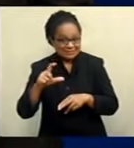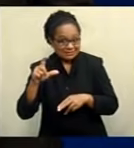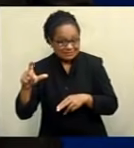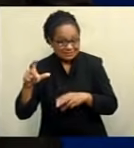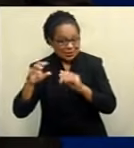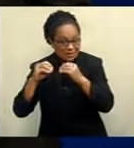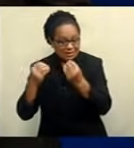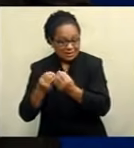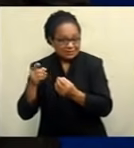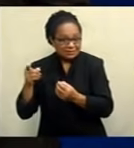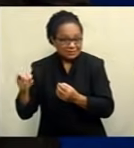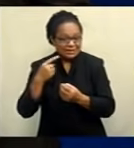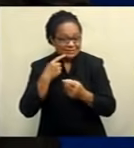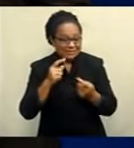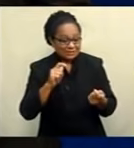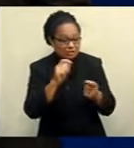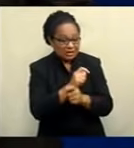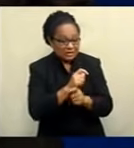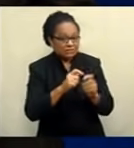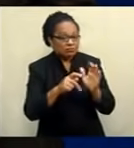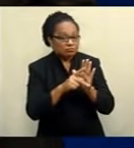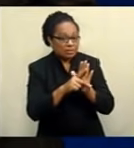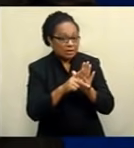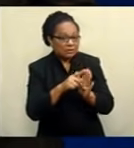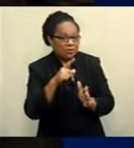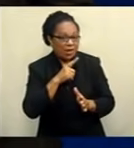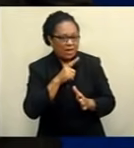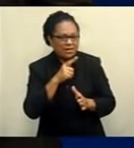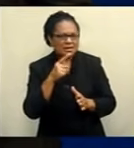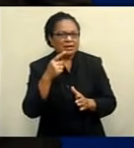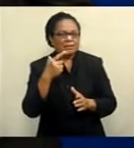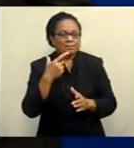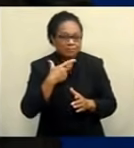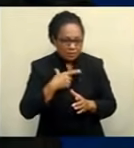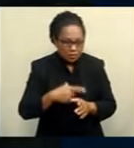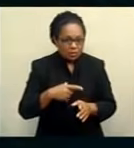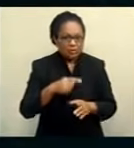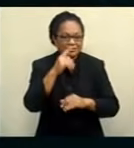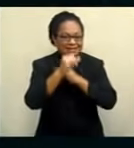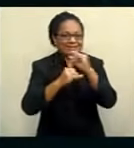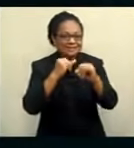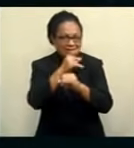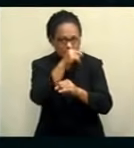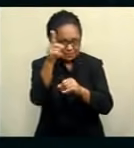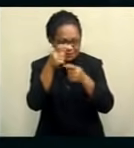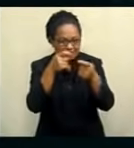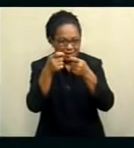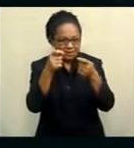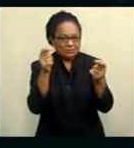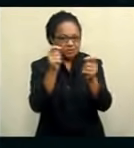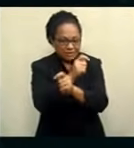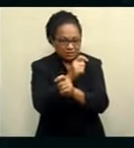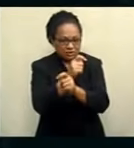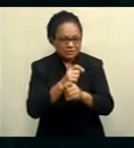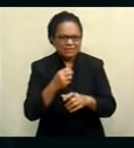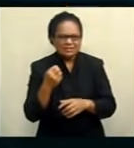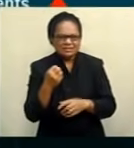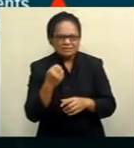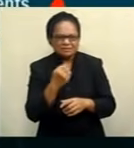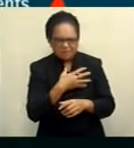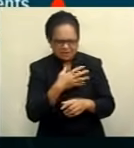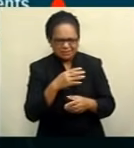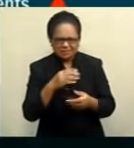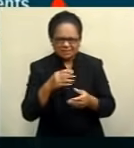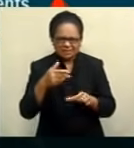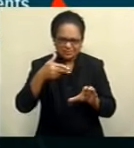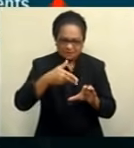the change in local prices is due to favorable movements in international markets. Motor Spirit will cost $2.54